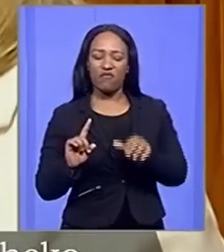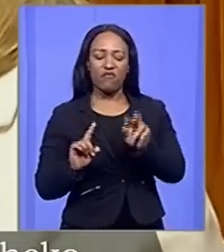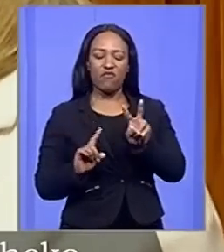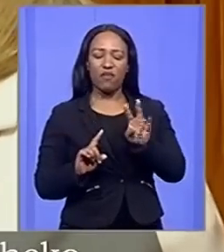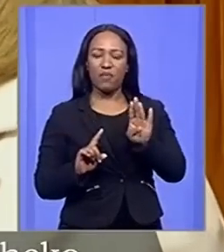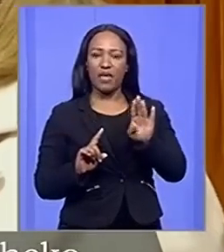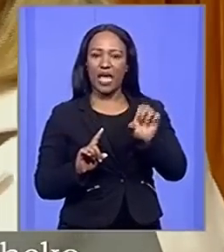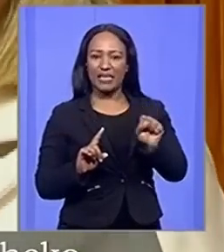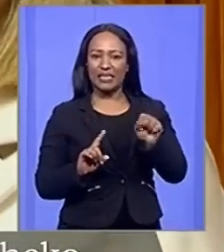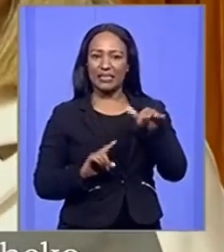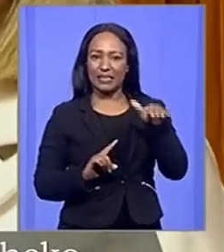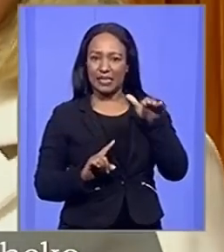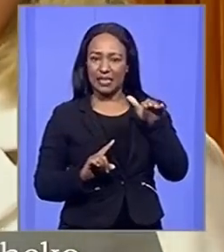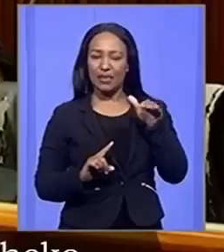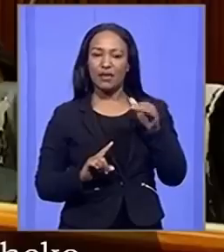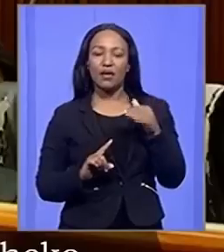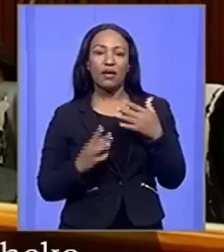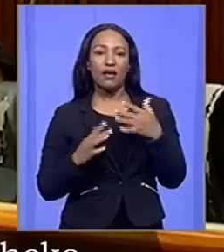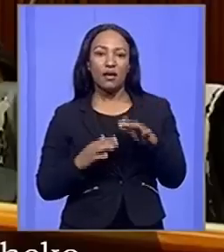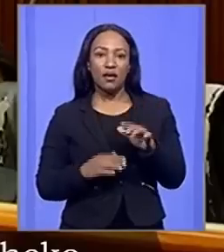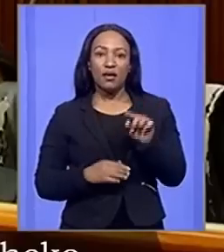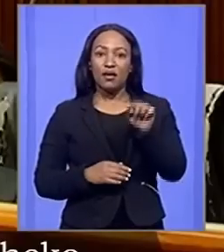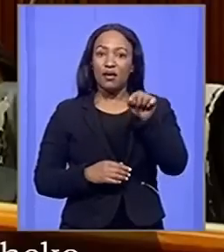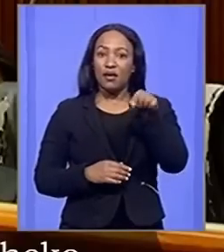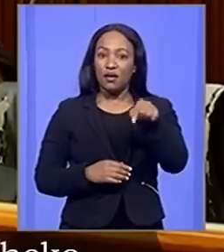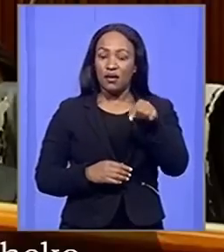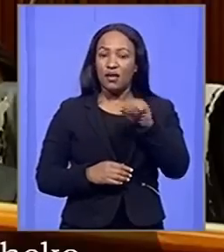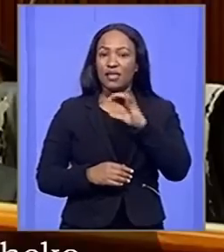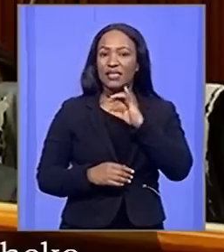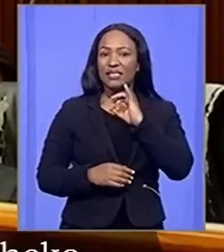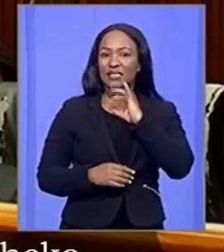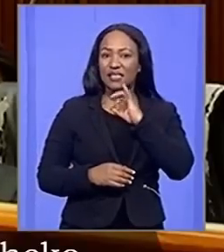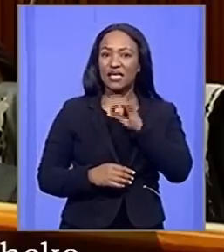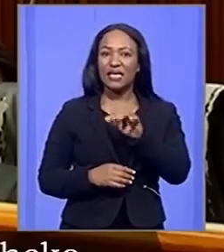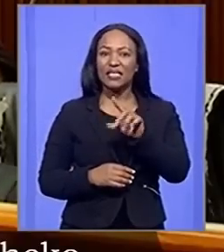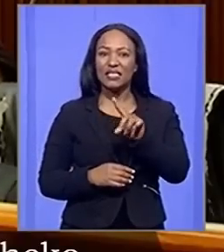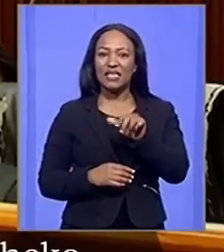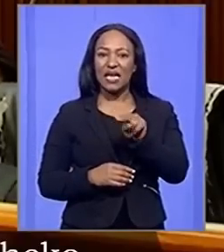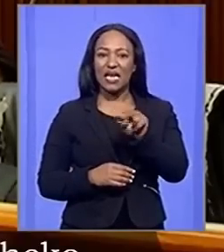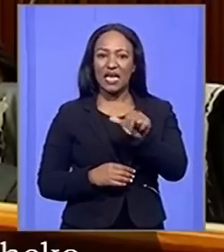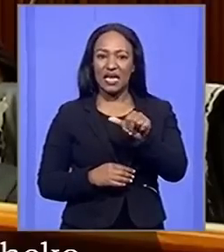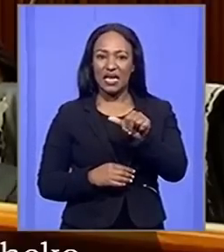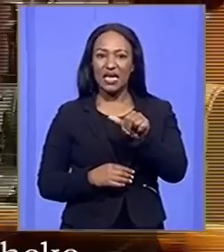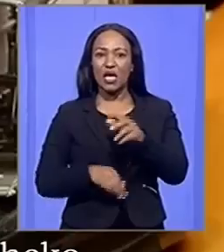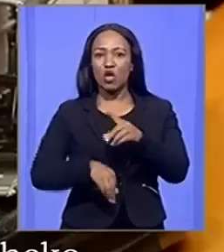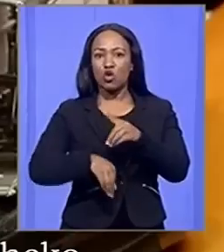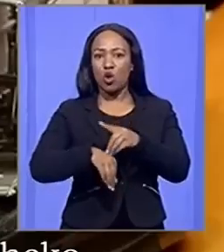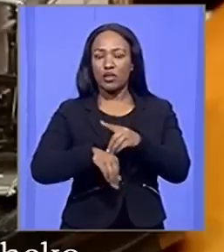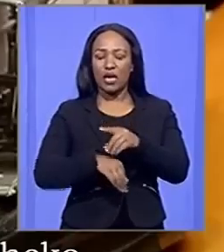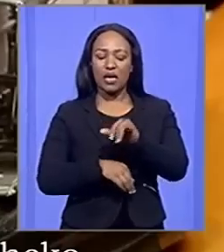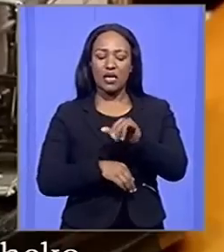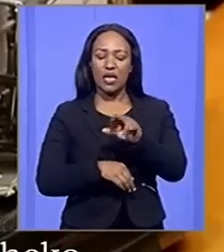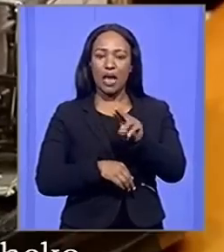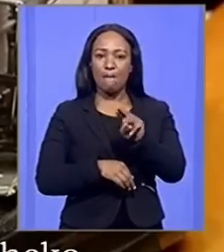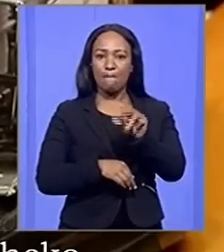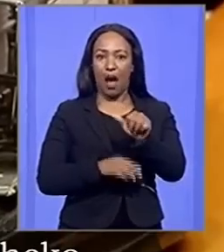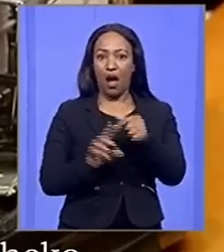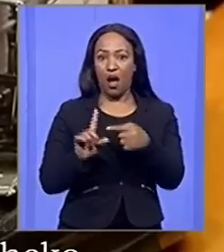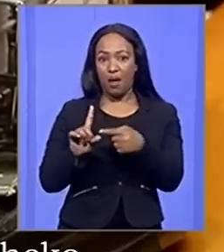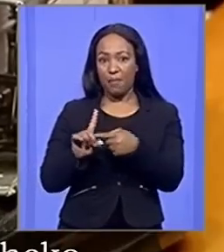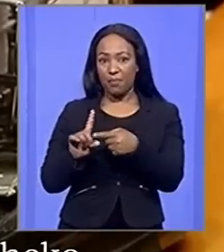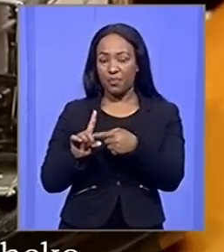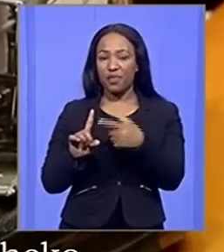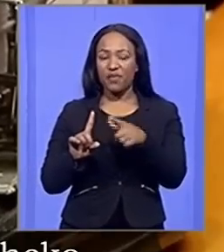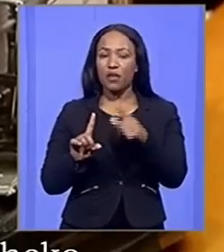Ka mošupologo setsebi sa diteko tša madi go ba ke re diteko tša DNA Dr. Ima Ferreira se fane ka